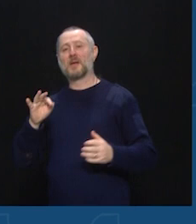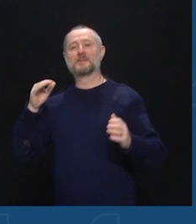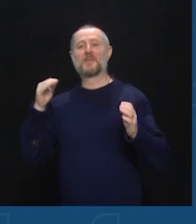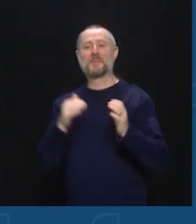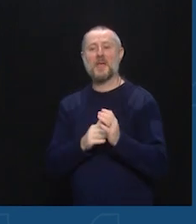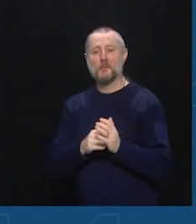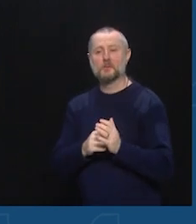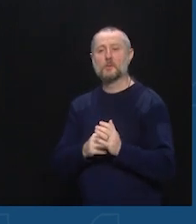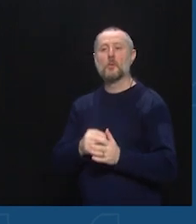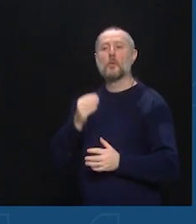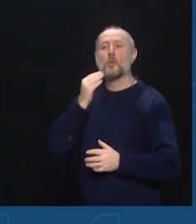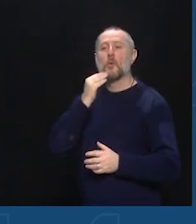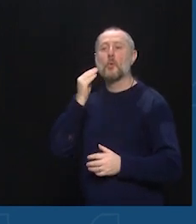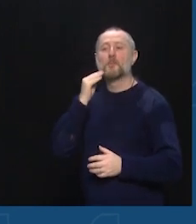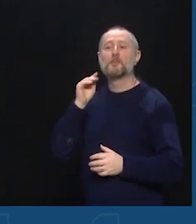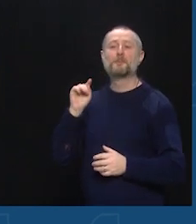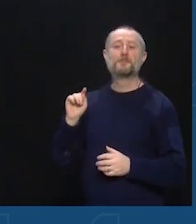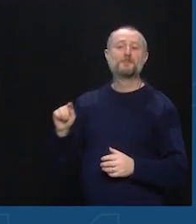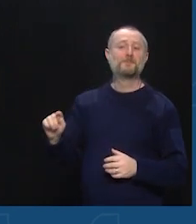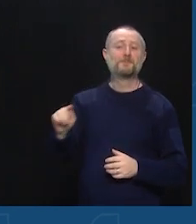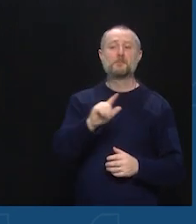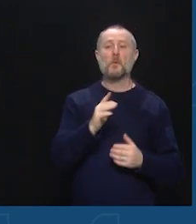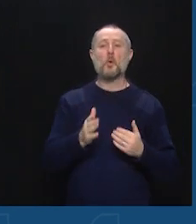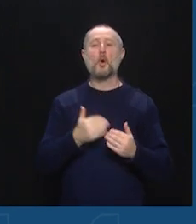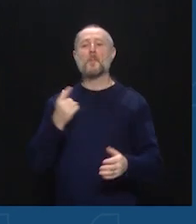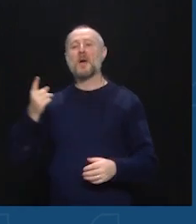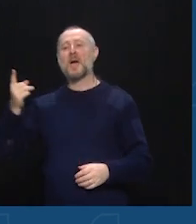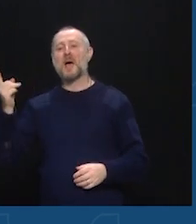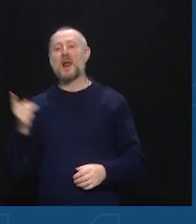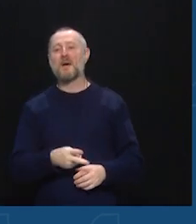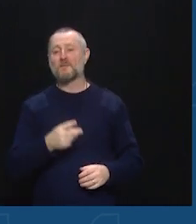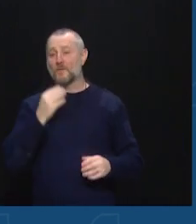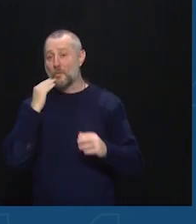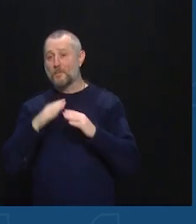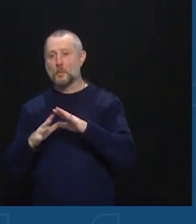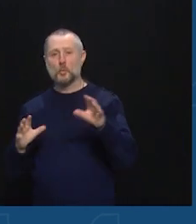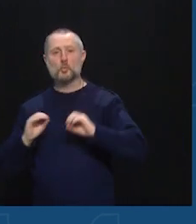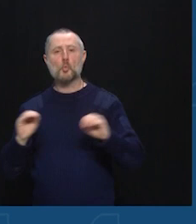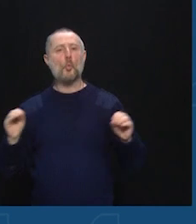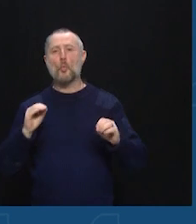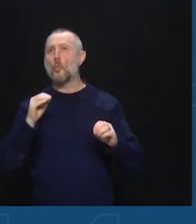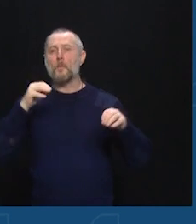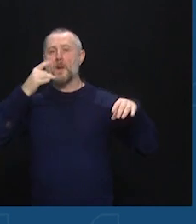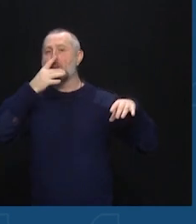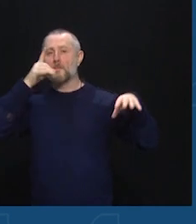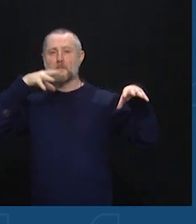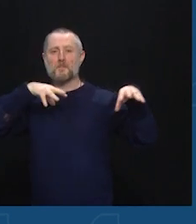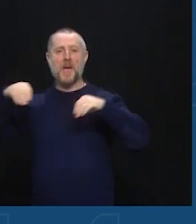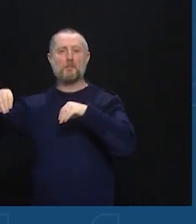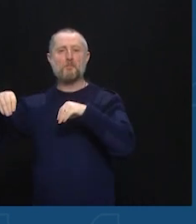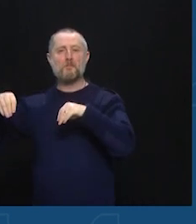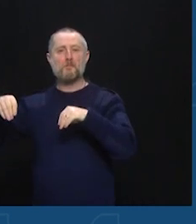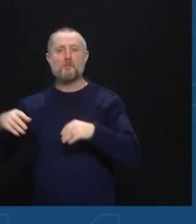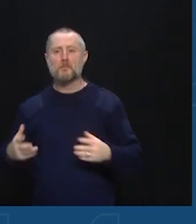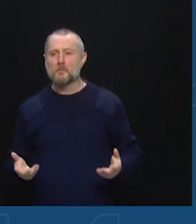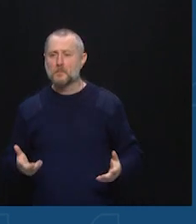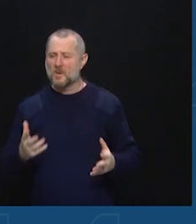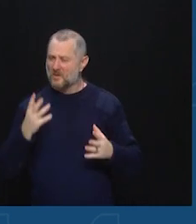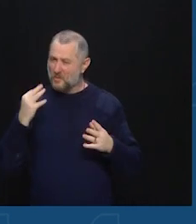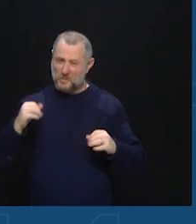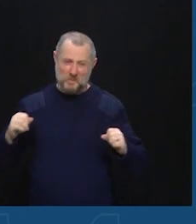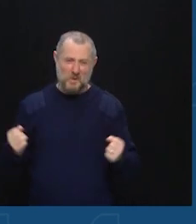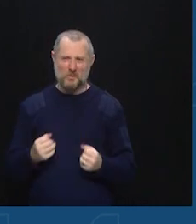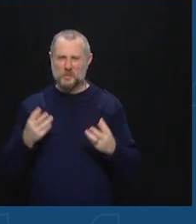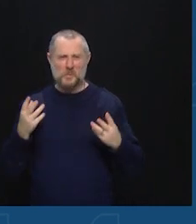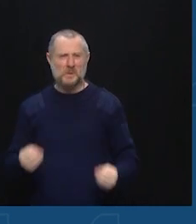39,156 homes. That's nearly half of our households in the county without power on a very cold and wet day. And because of that volume